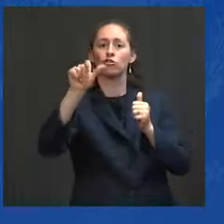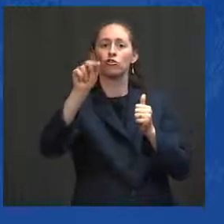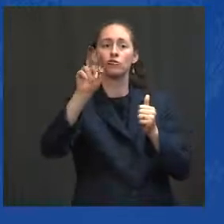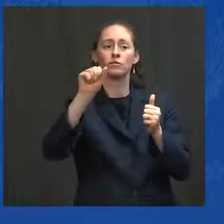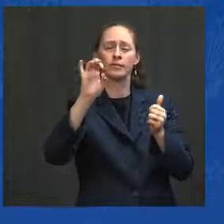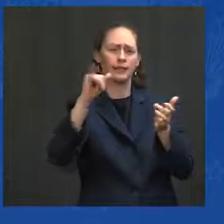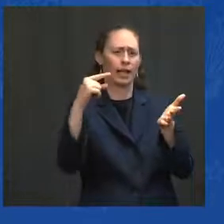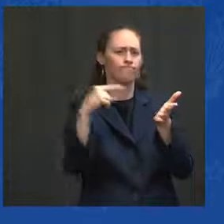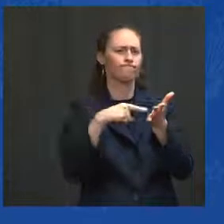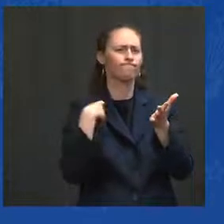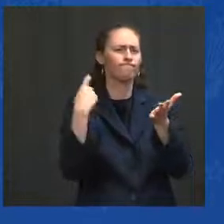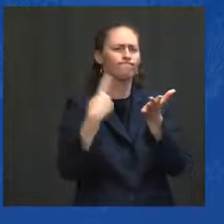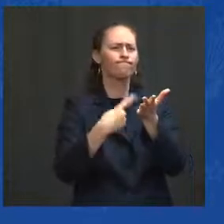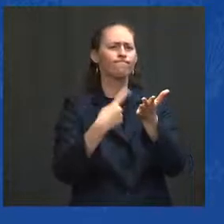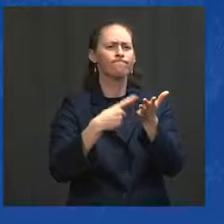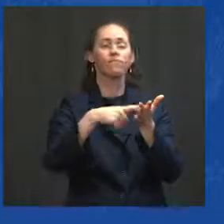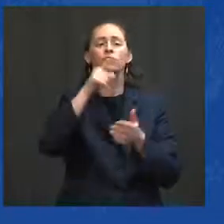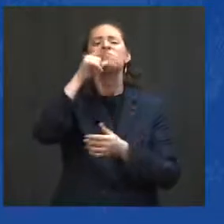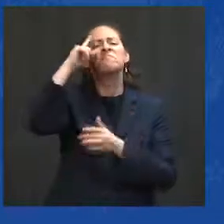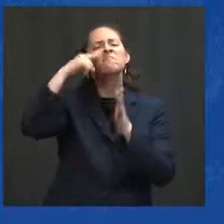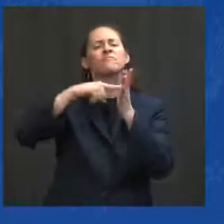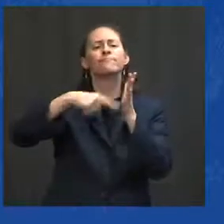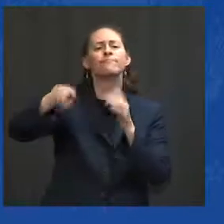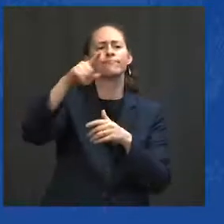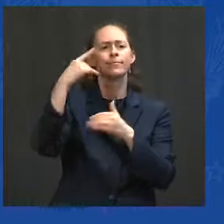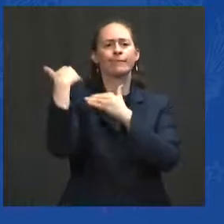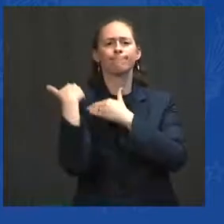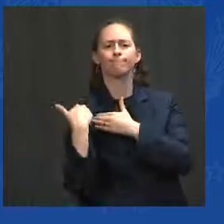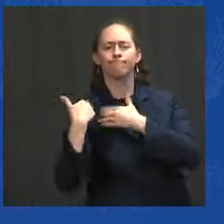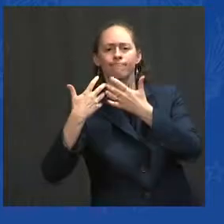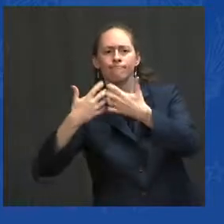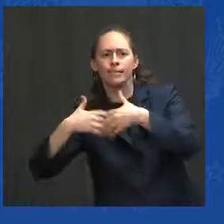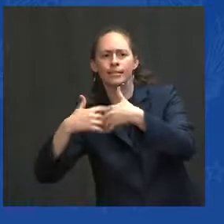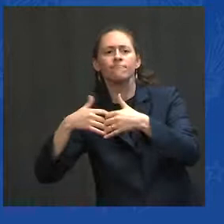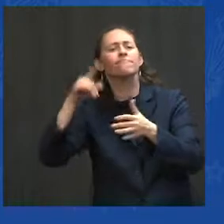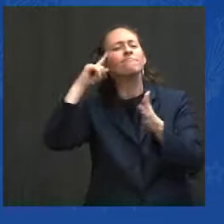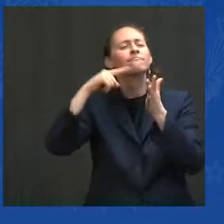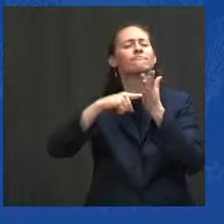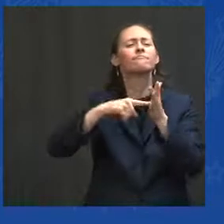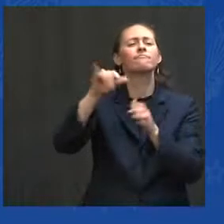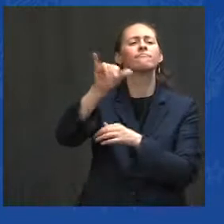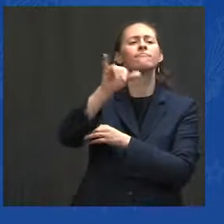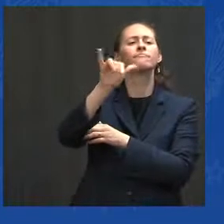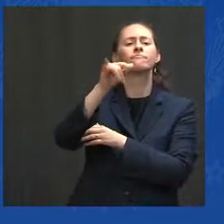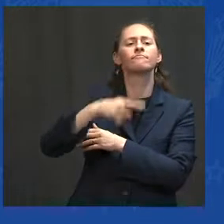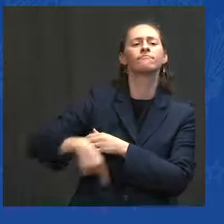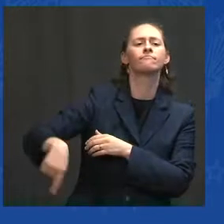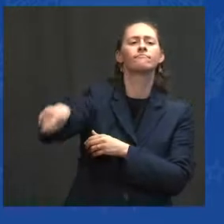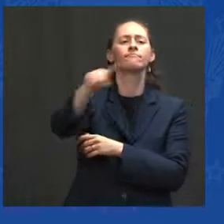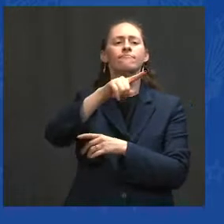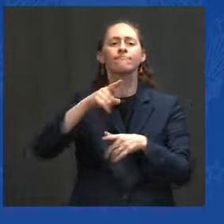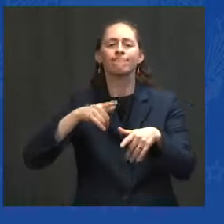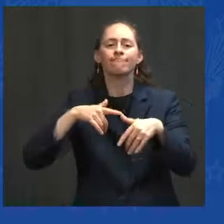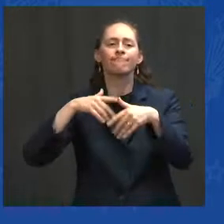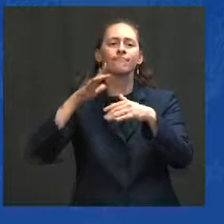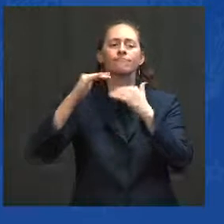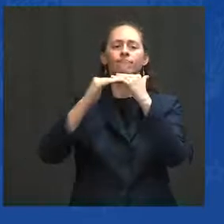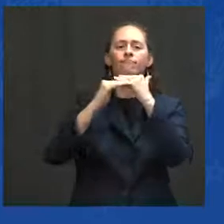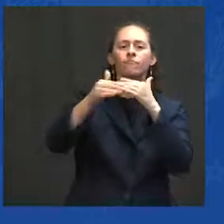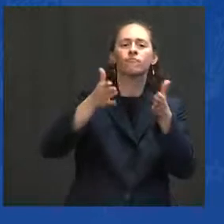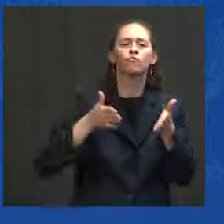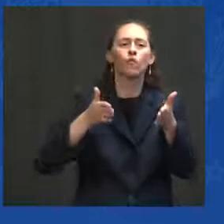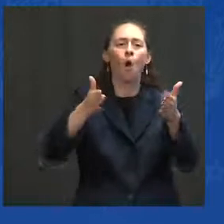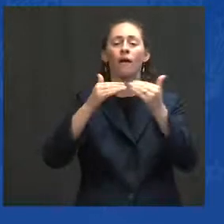the machines that lay down asphalt. If in fact you get offered a job and you have